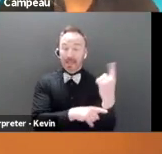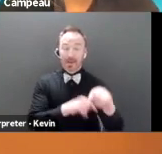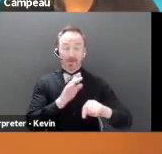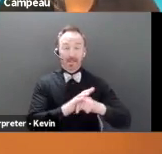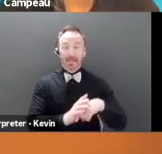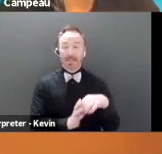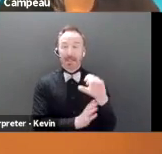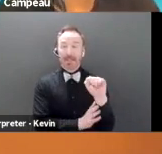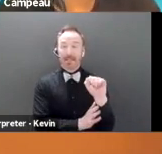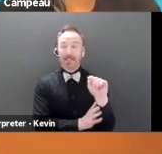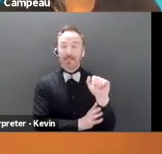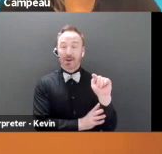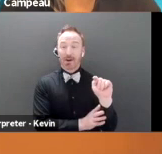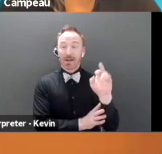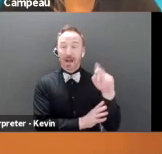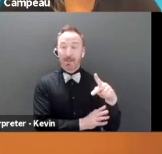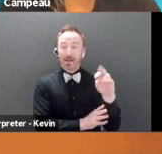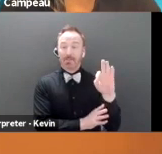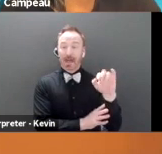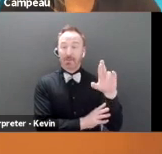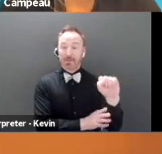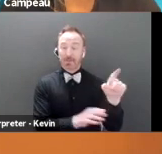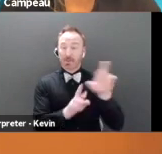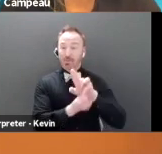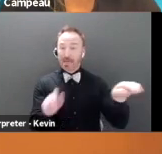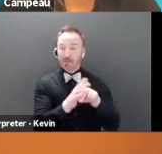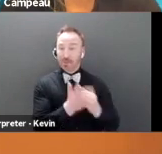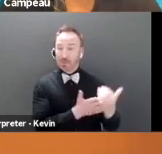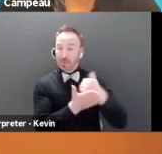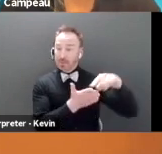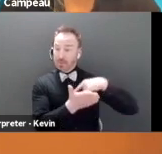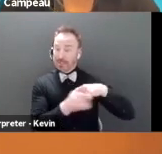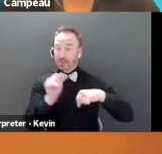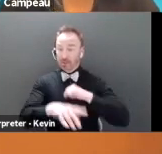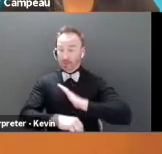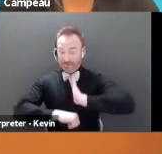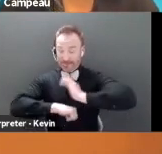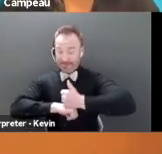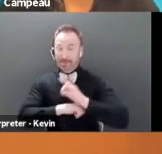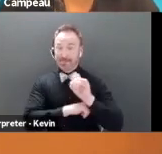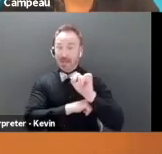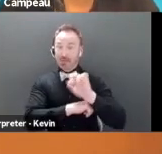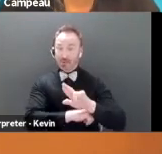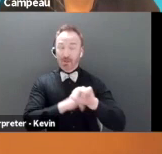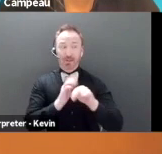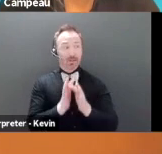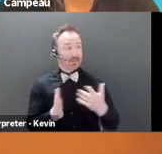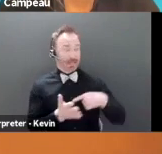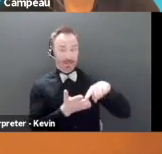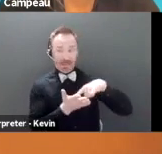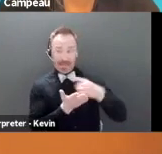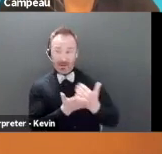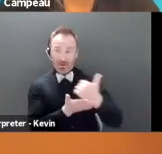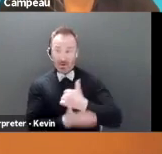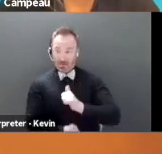Paid. Are you a founder of an early stage company looking to start paying yourself for all of your hard work?